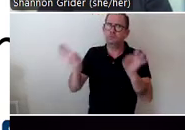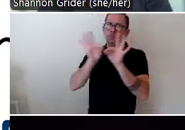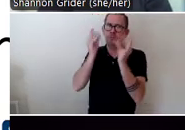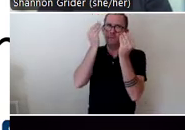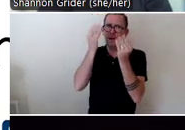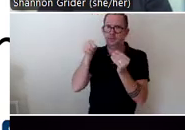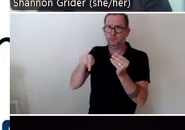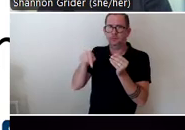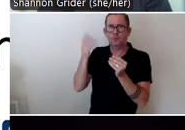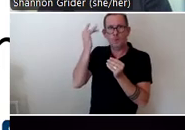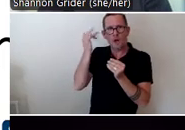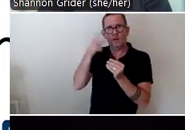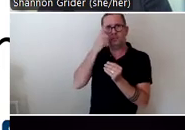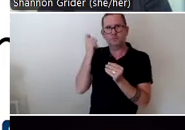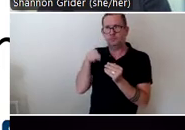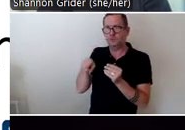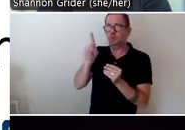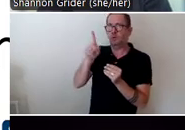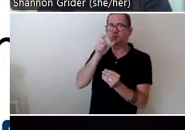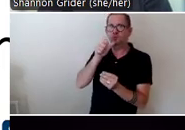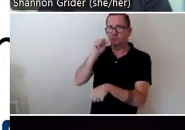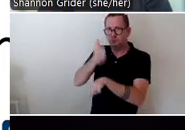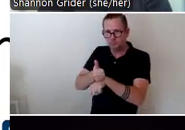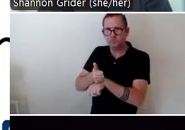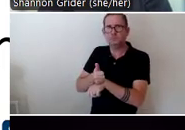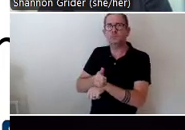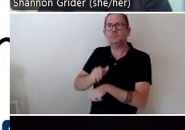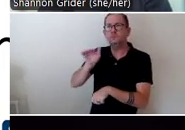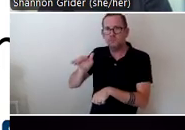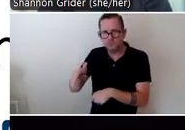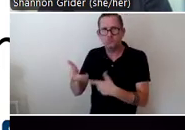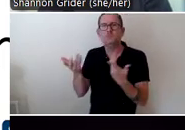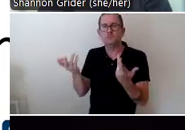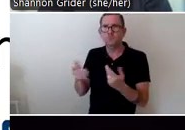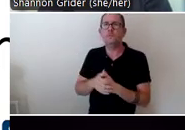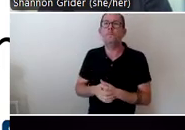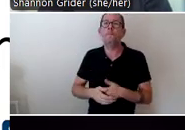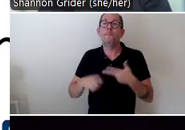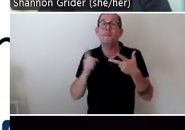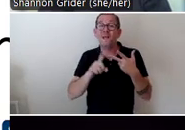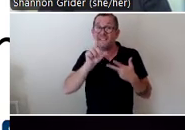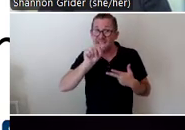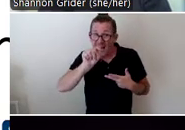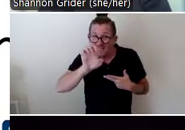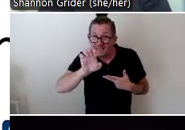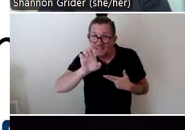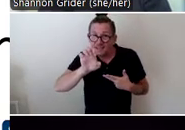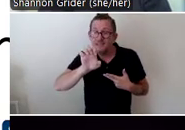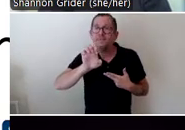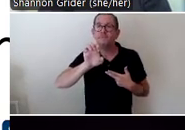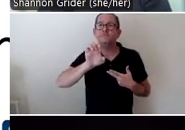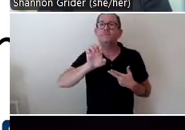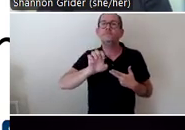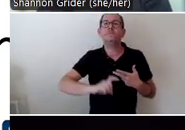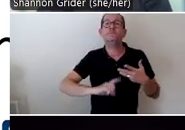You need to let them know who you are, that you are making the request. That way they know who set it up. They can get more information from